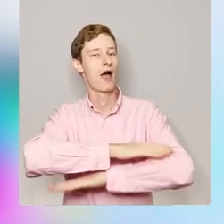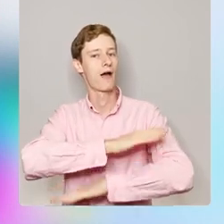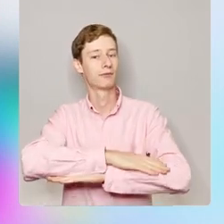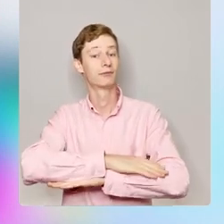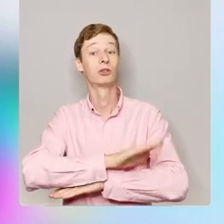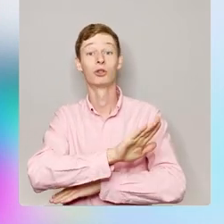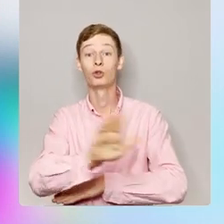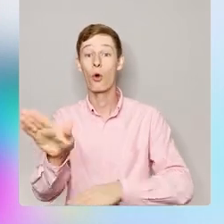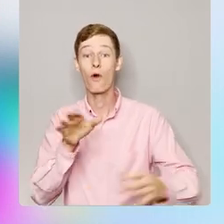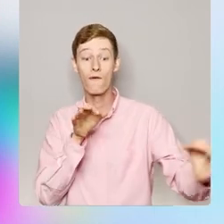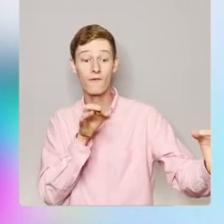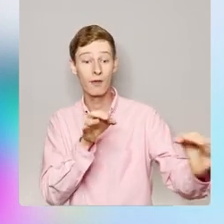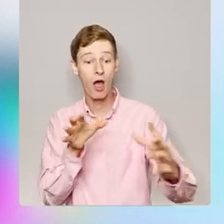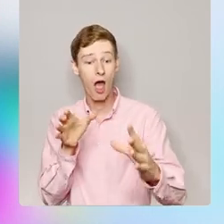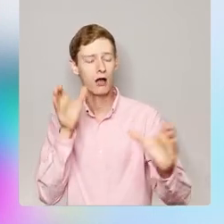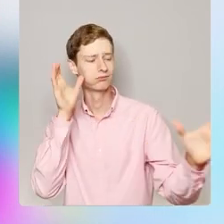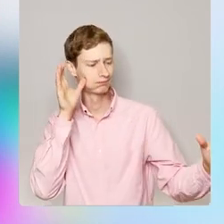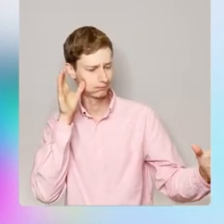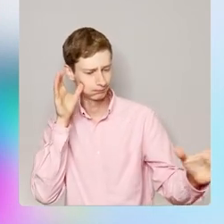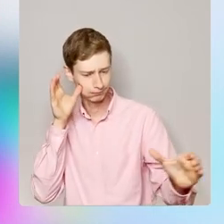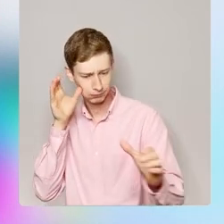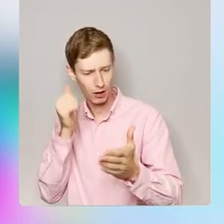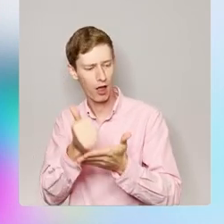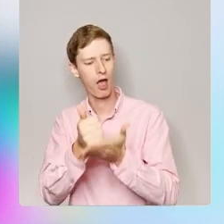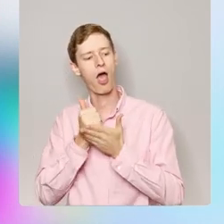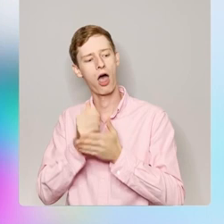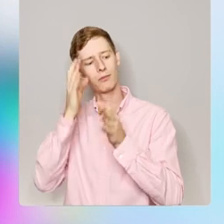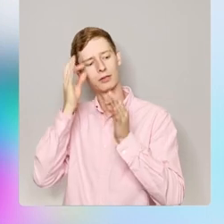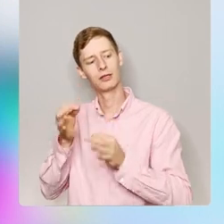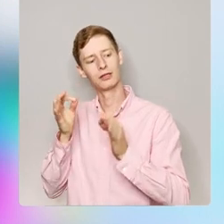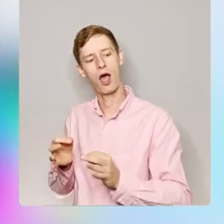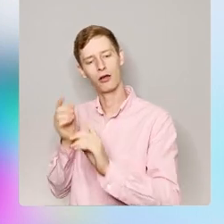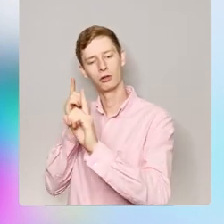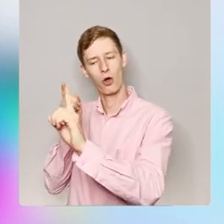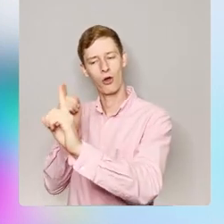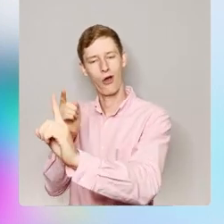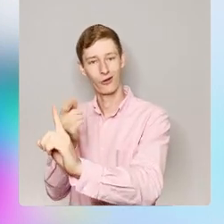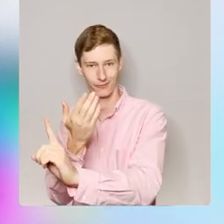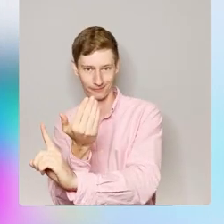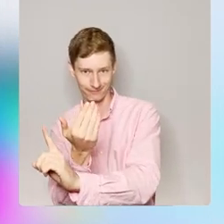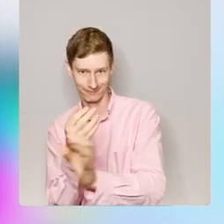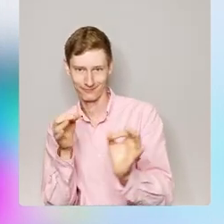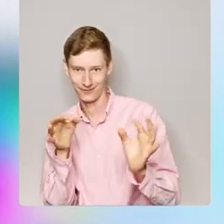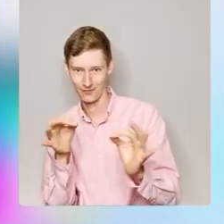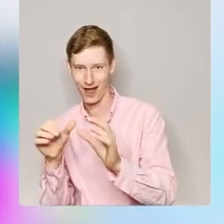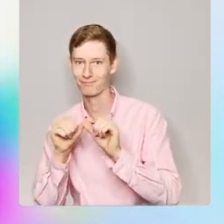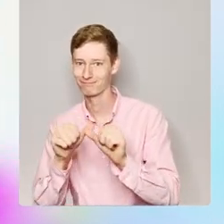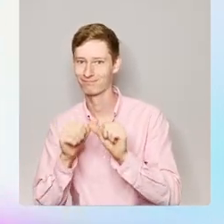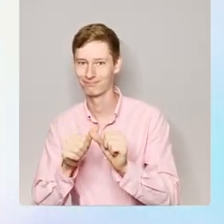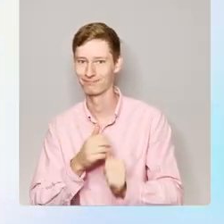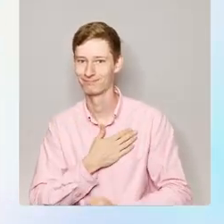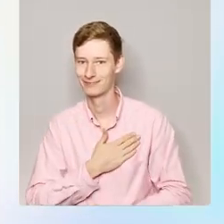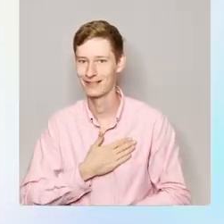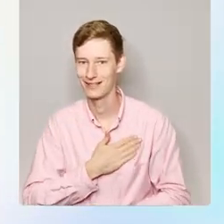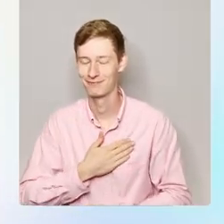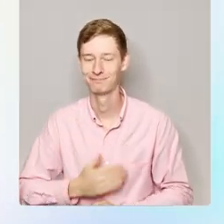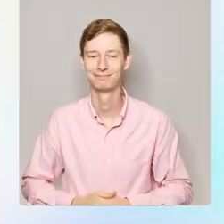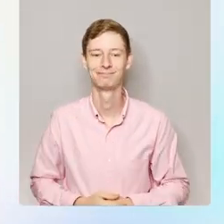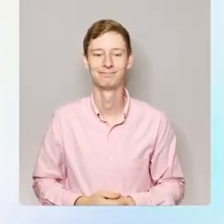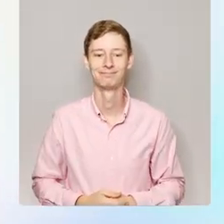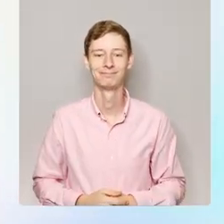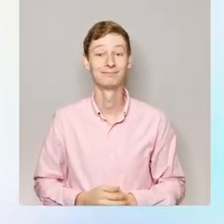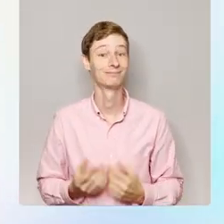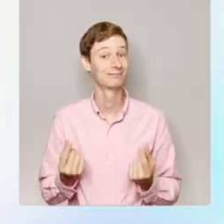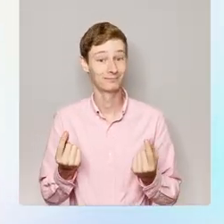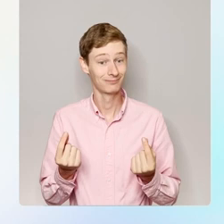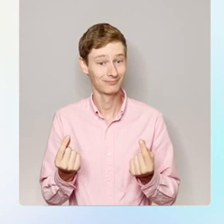listening to your feedback to help drive our roadmap and priorities. So please keep it coming. We're